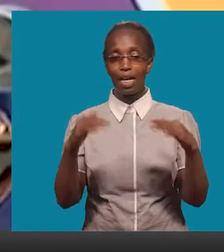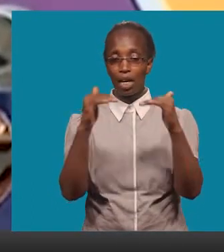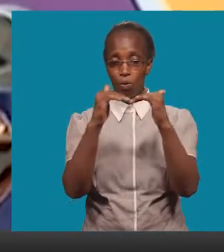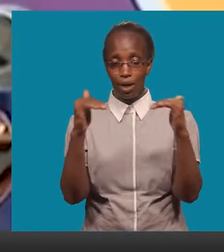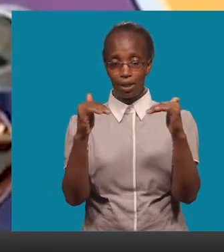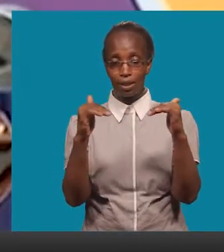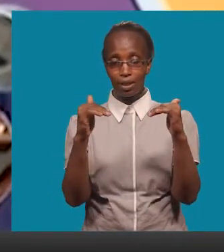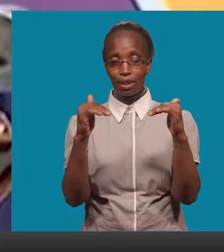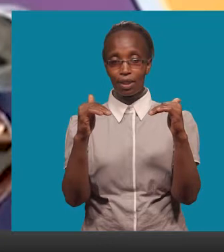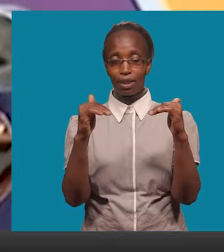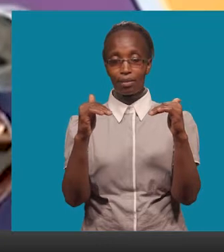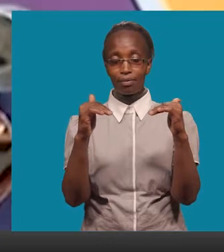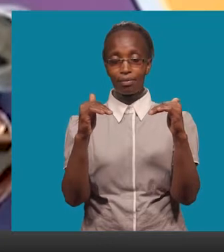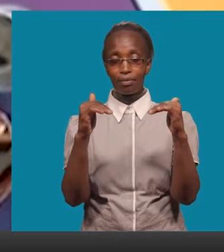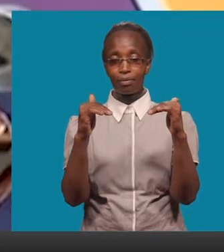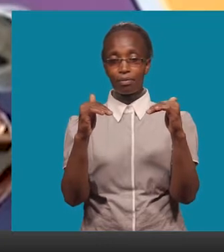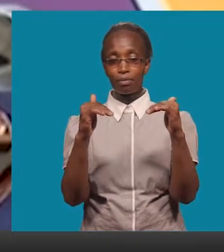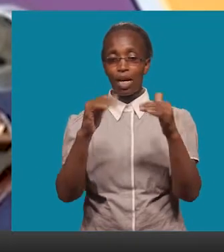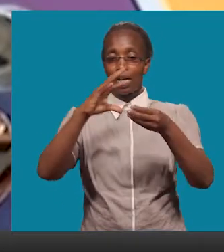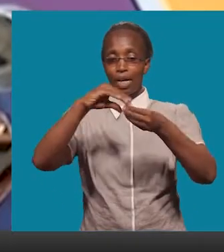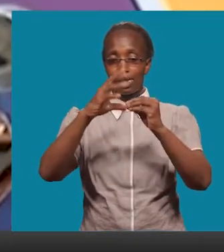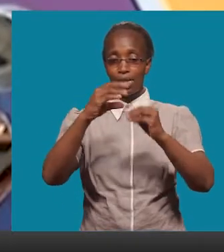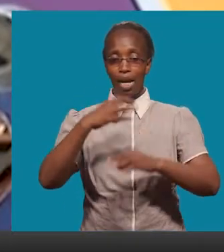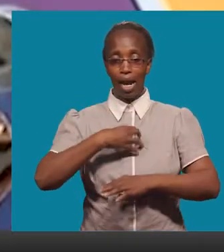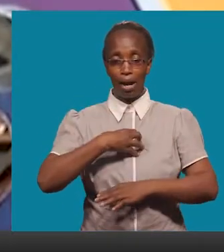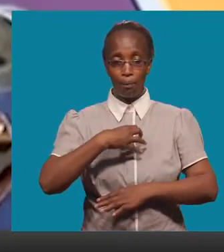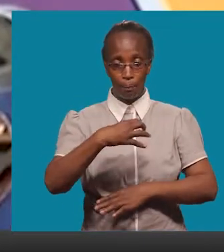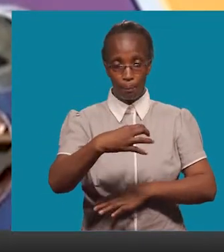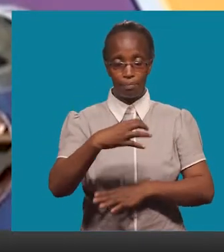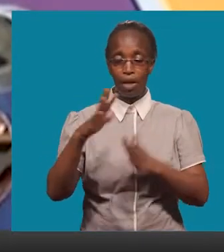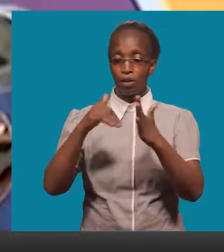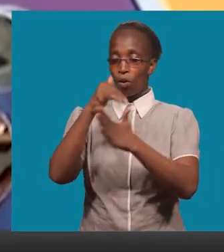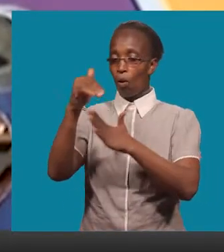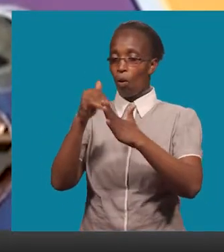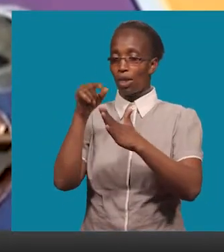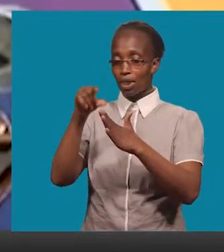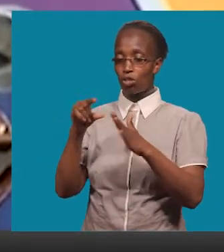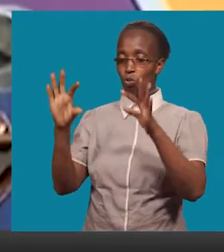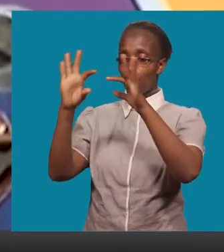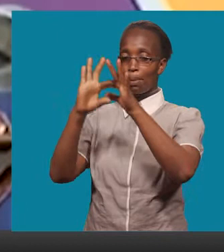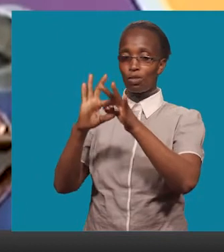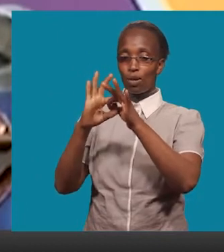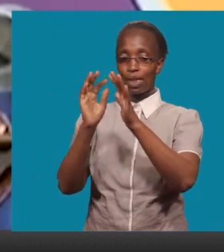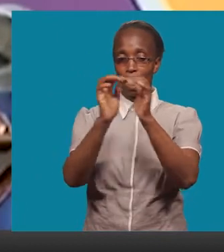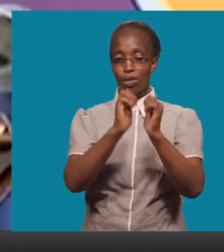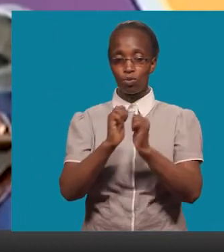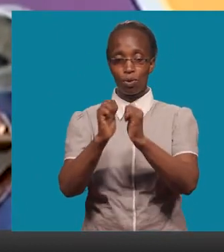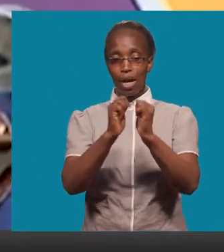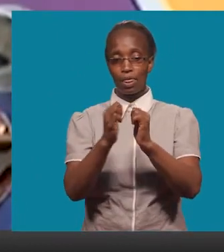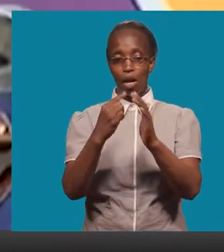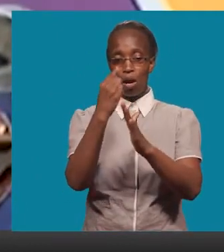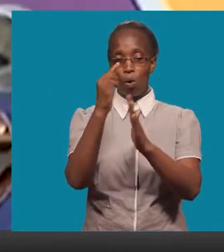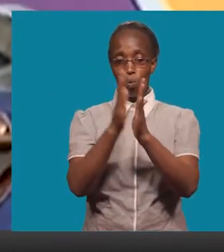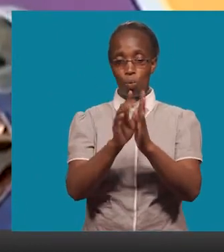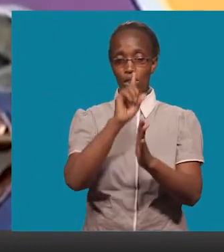liberty, usawa, plenty, utajiri. And all these are joined together at the hip